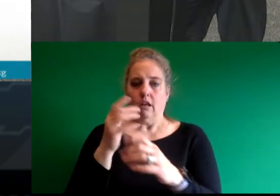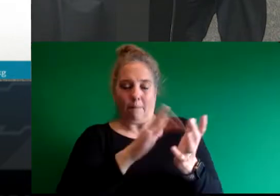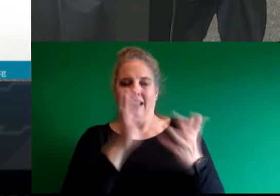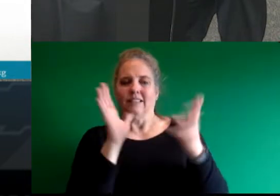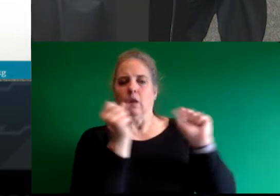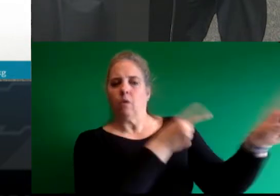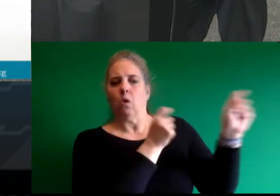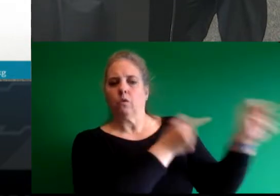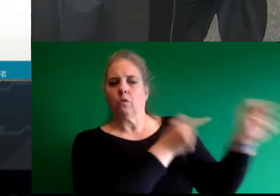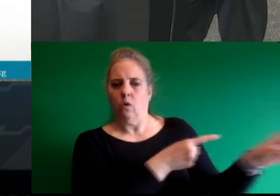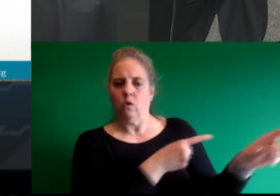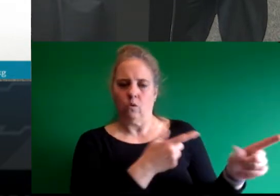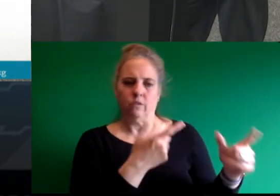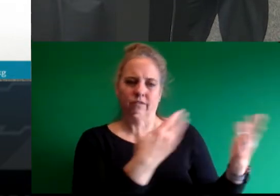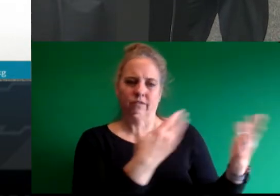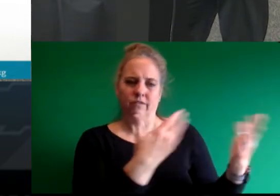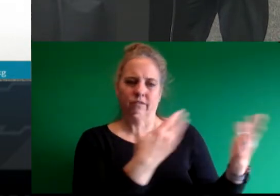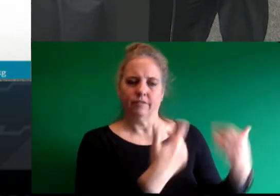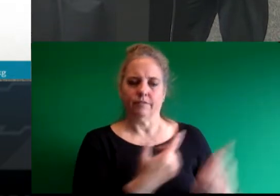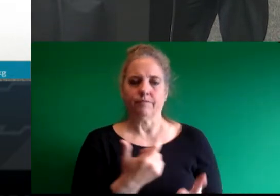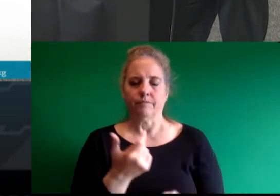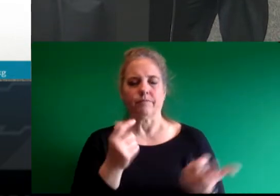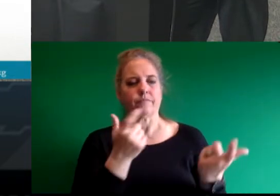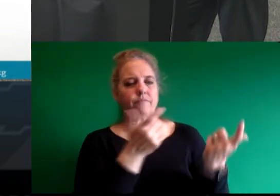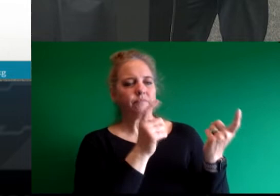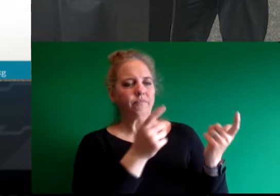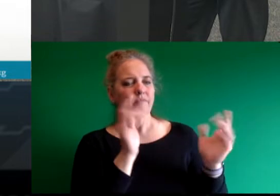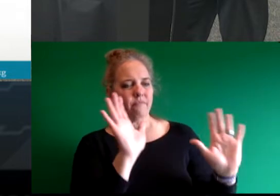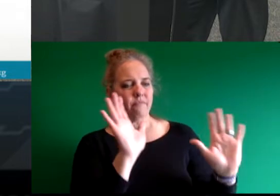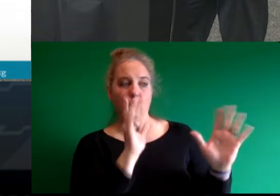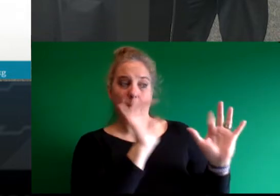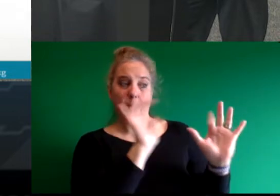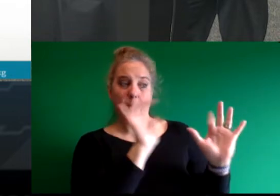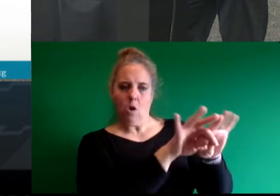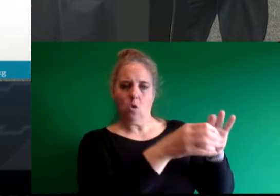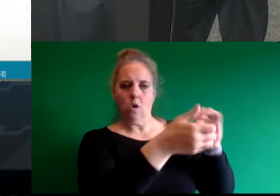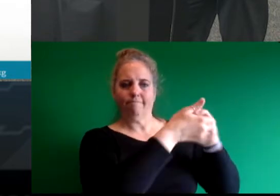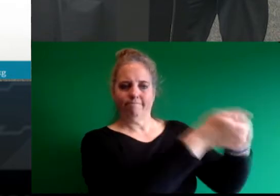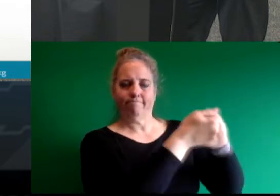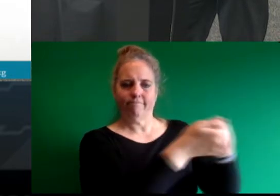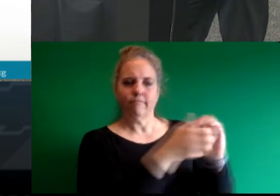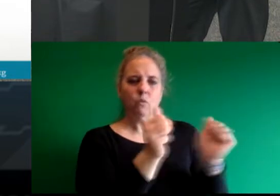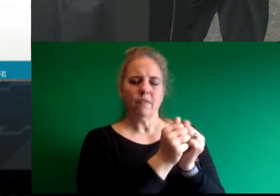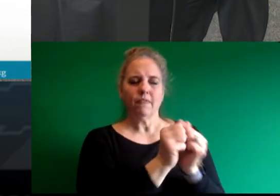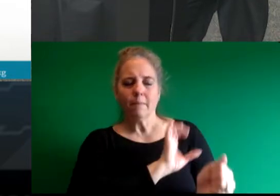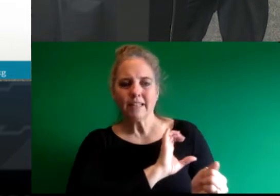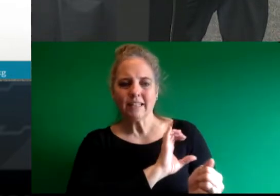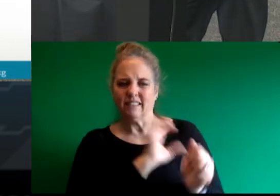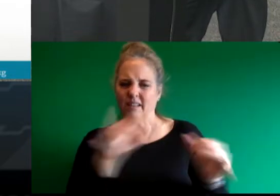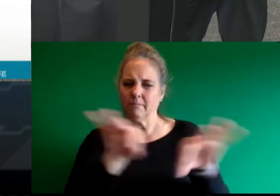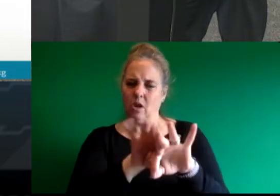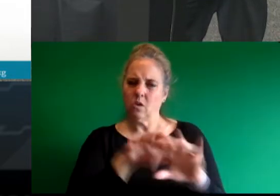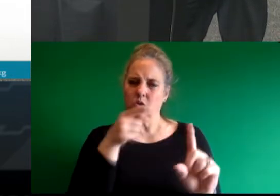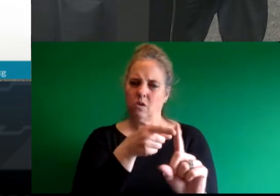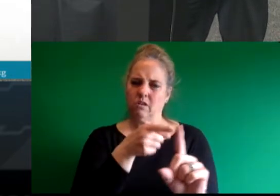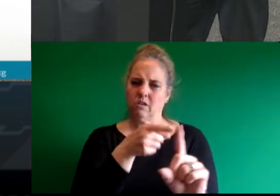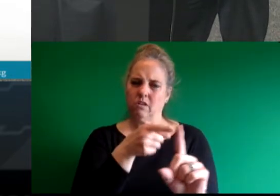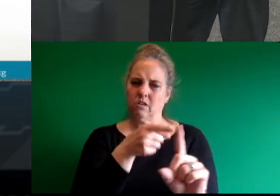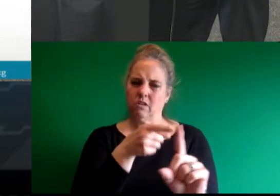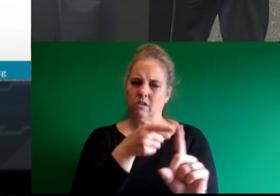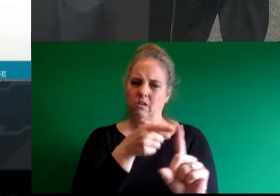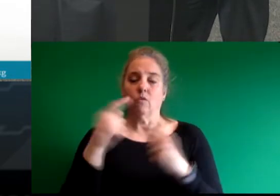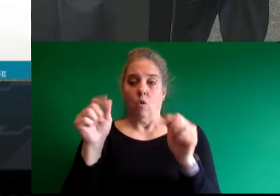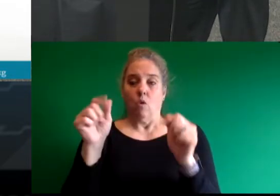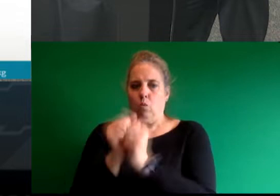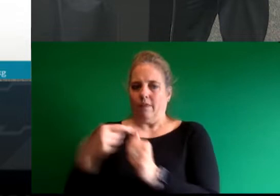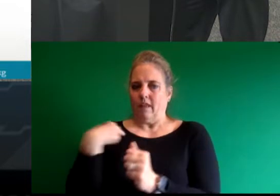partners are critical in law enforcement that are going to be our partners in working going forward. They have a very important role in keeping fentanyl off